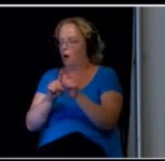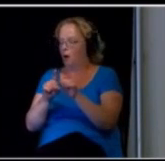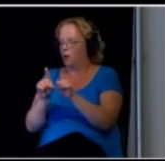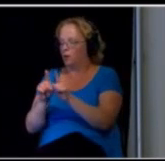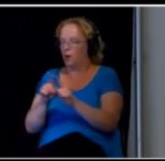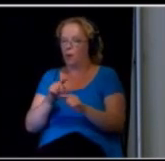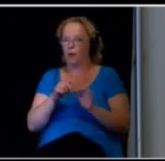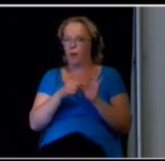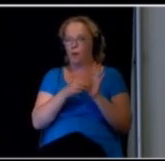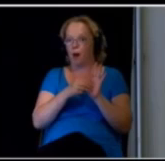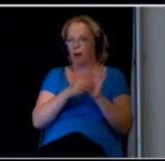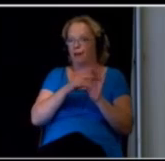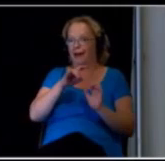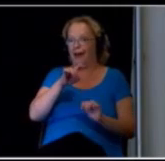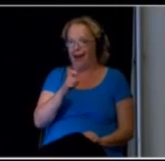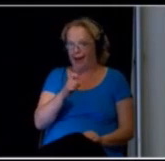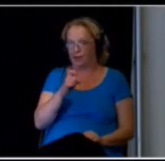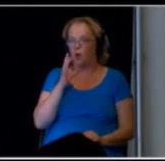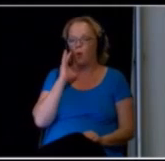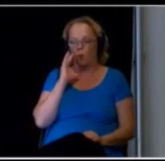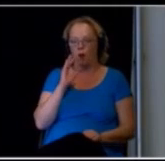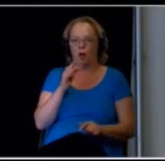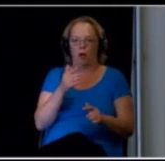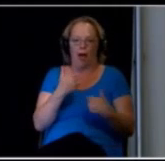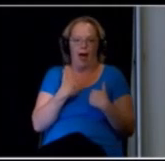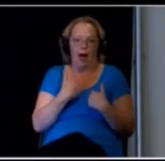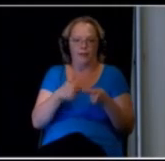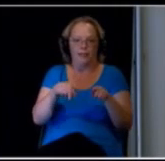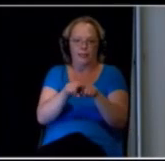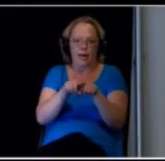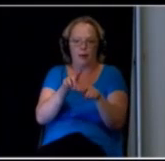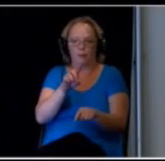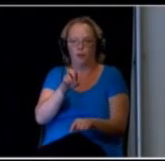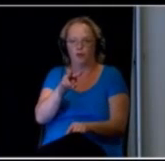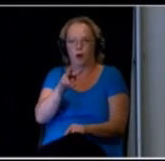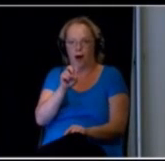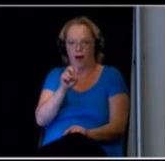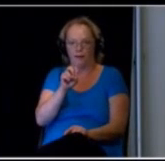since the Model X will be using the same drivetrain.